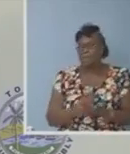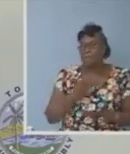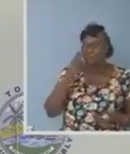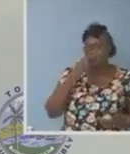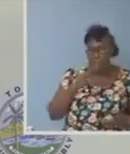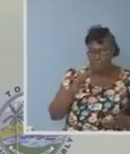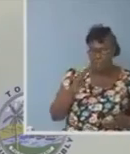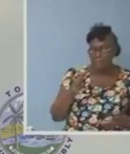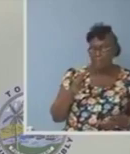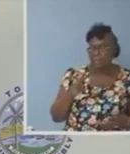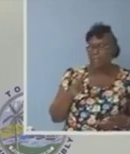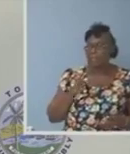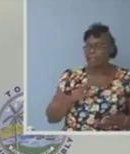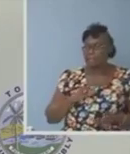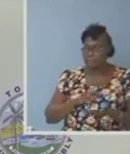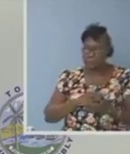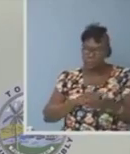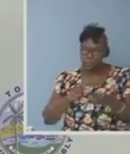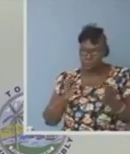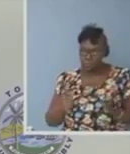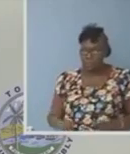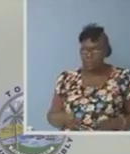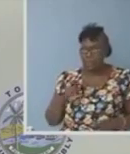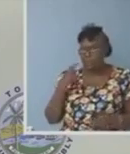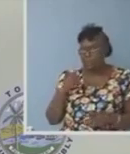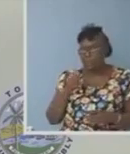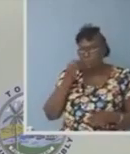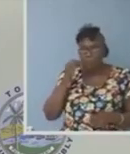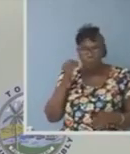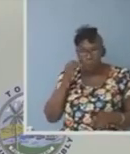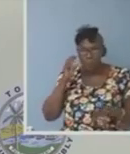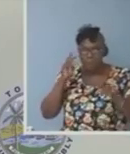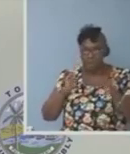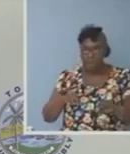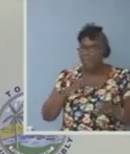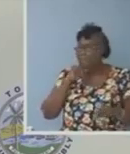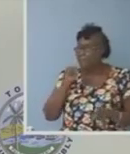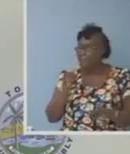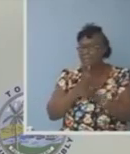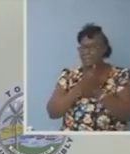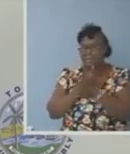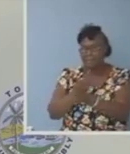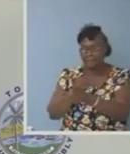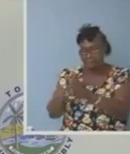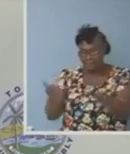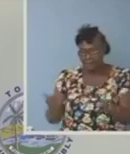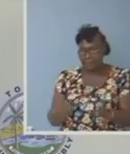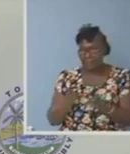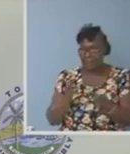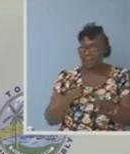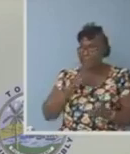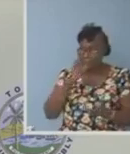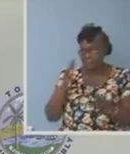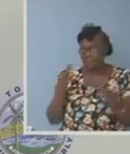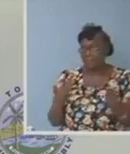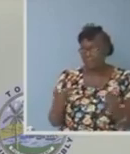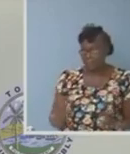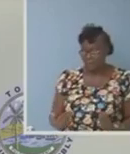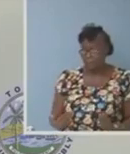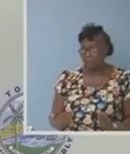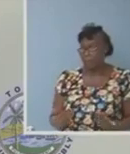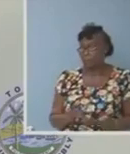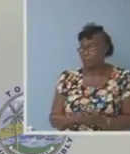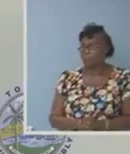students for whom home may not be the safest place to be at this time.